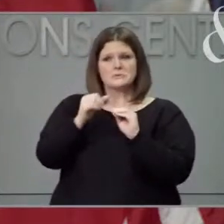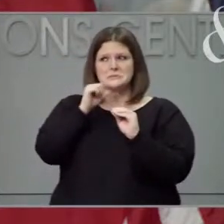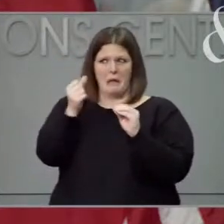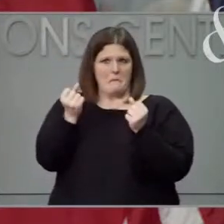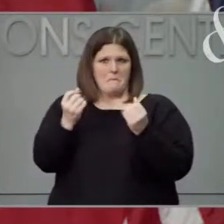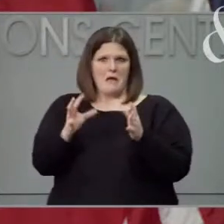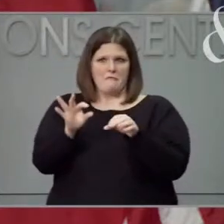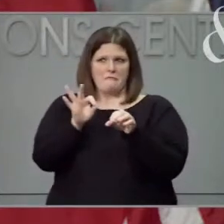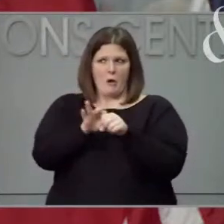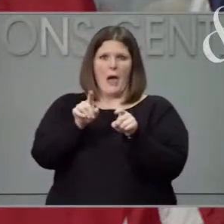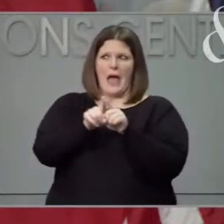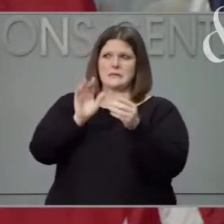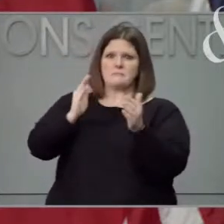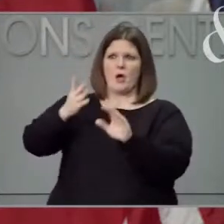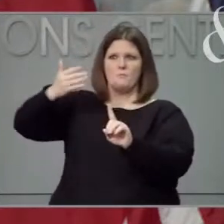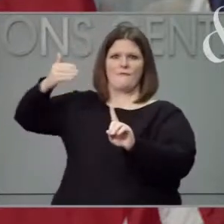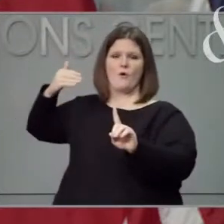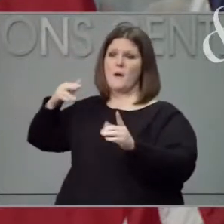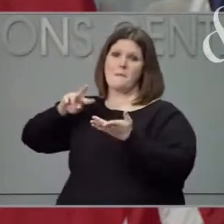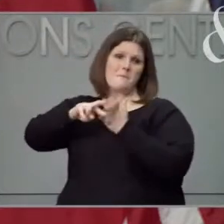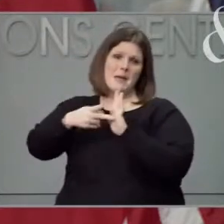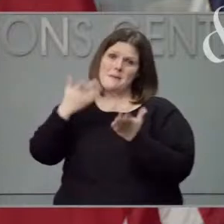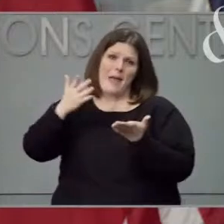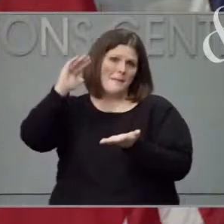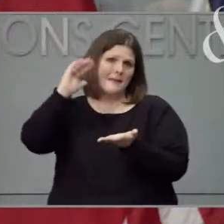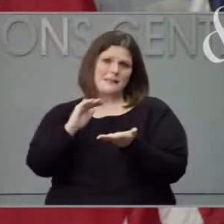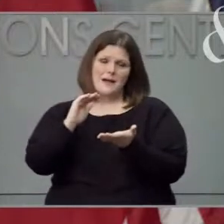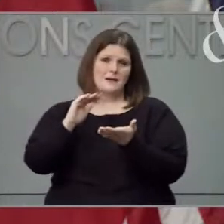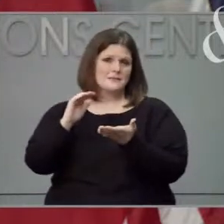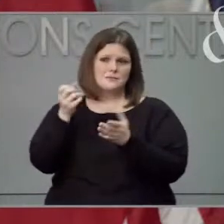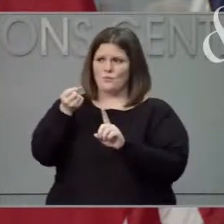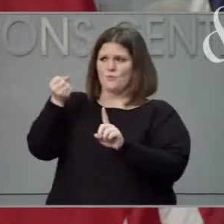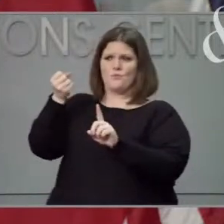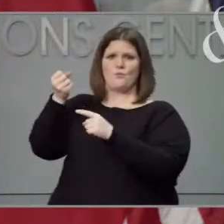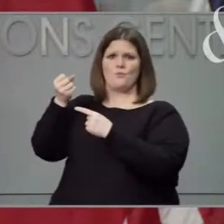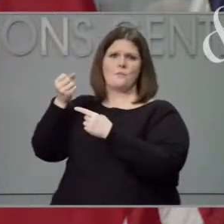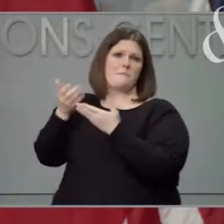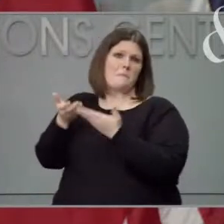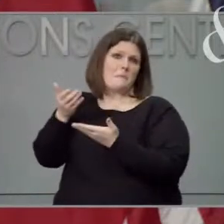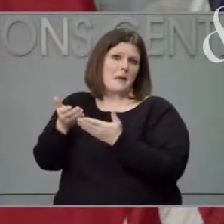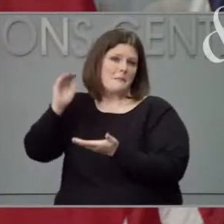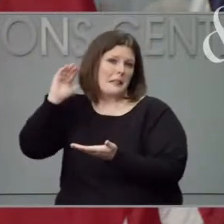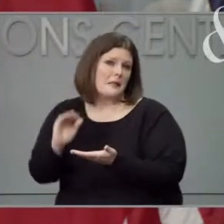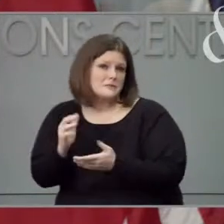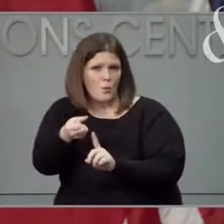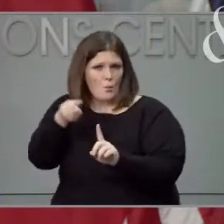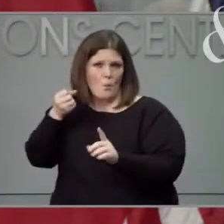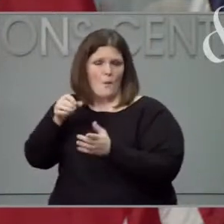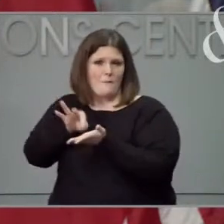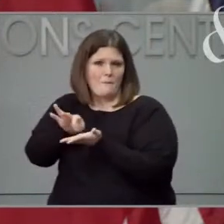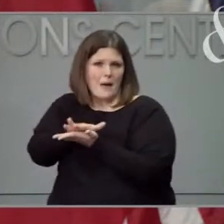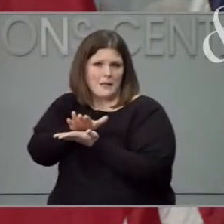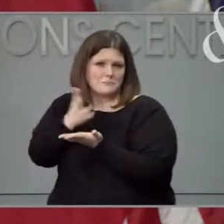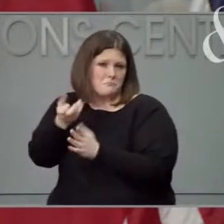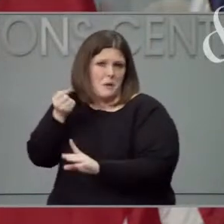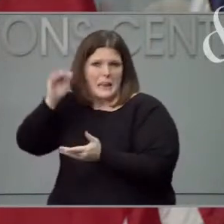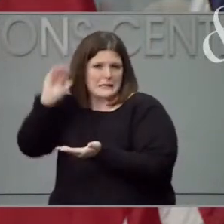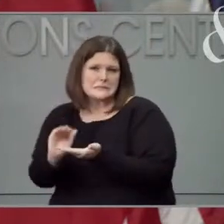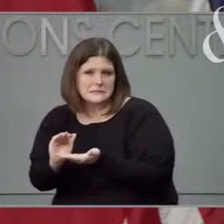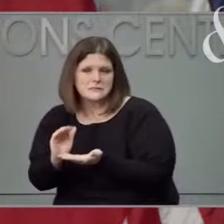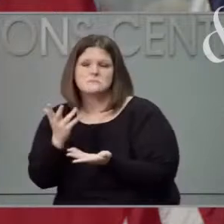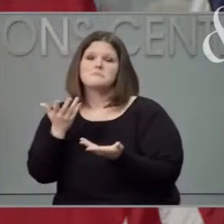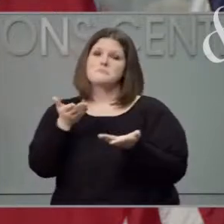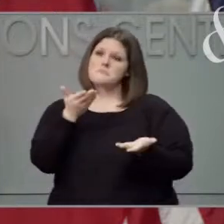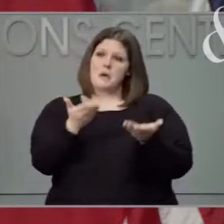voting, and therefore we may not see as many provisional ballots. It's not clear until we receive those. There are some different variables that